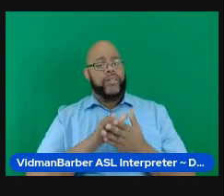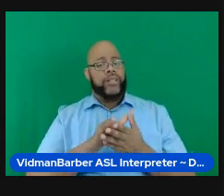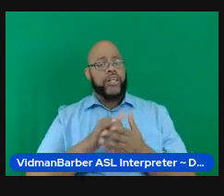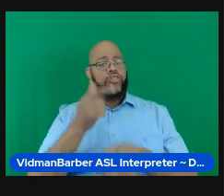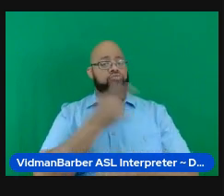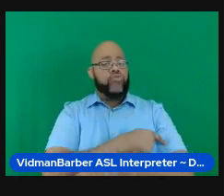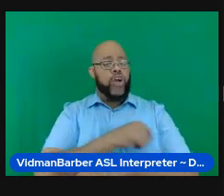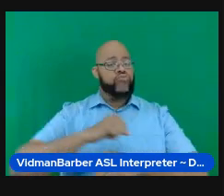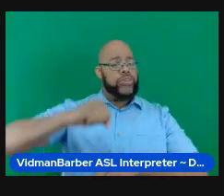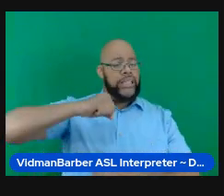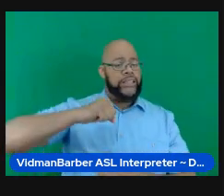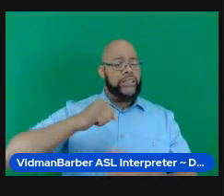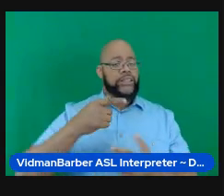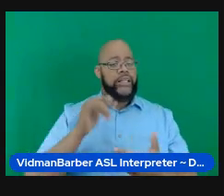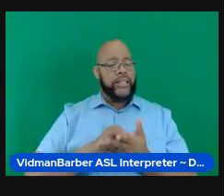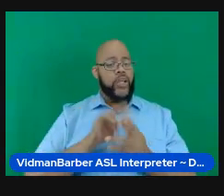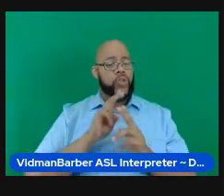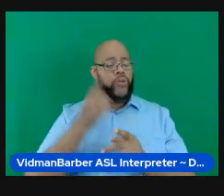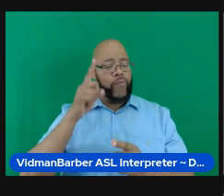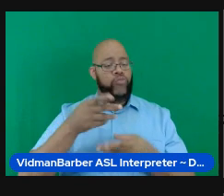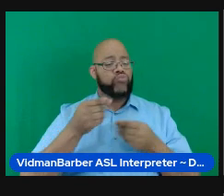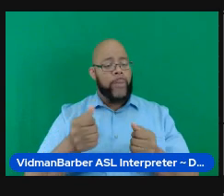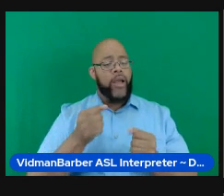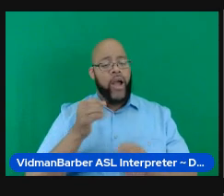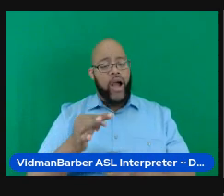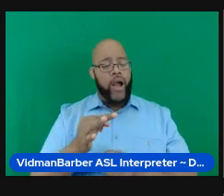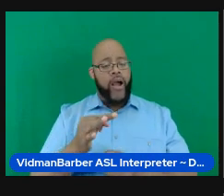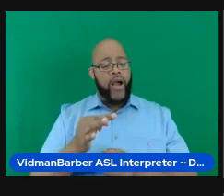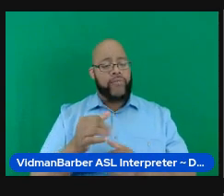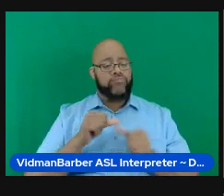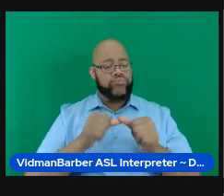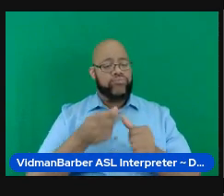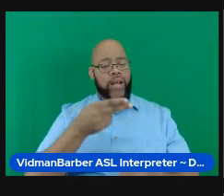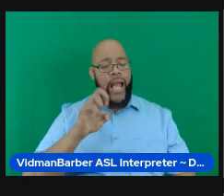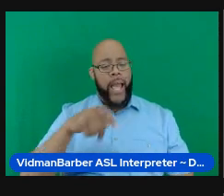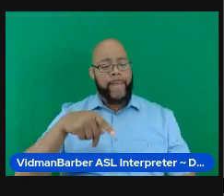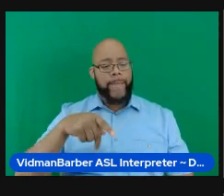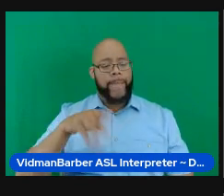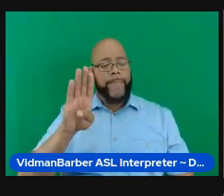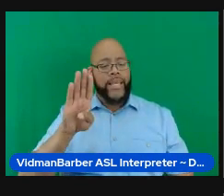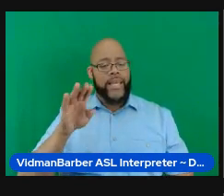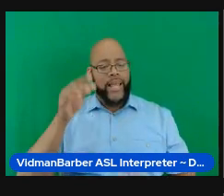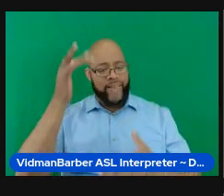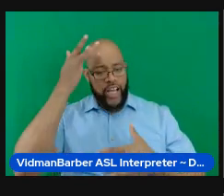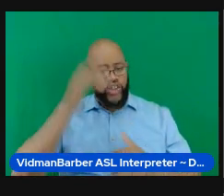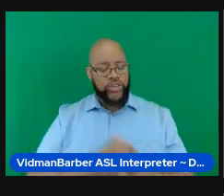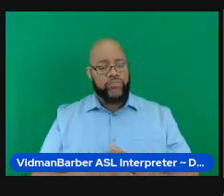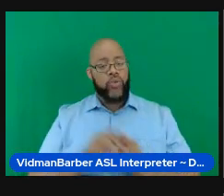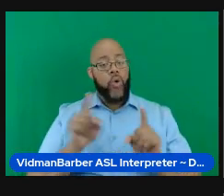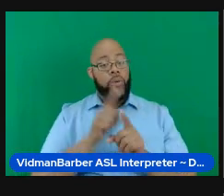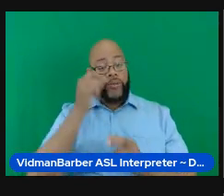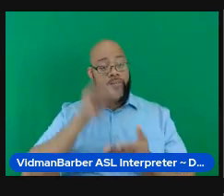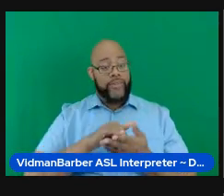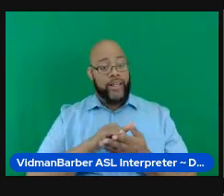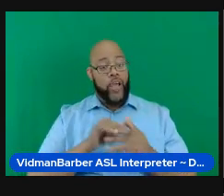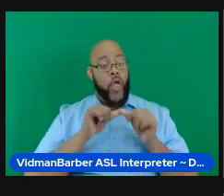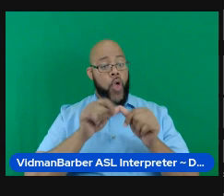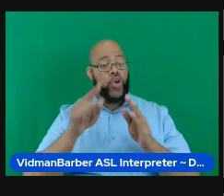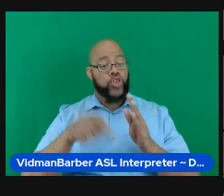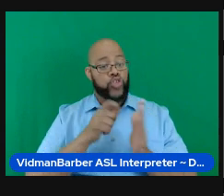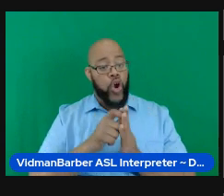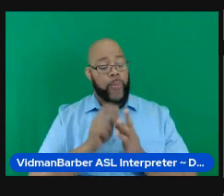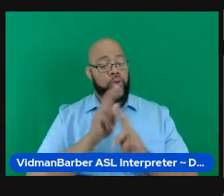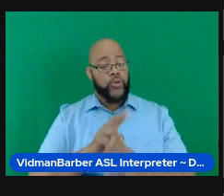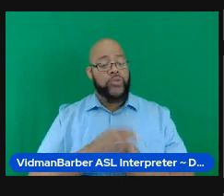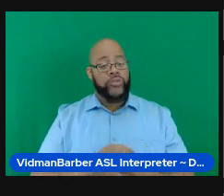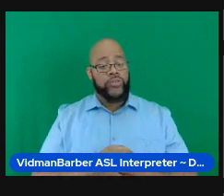in the drugs that are currently being used for the treatment of chronic hepatitis B infections. Also, because of their long-term usage and then